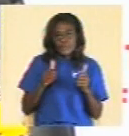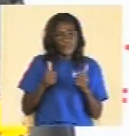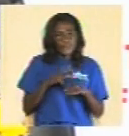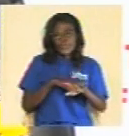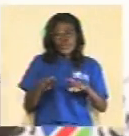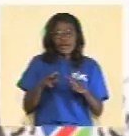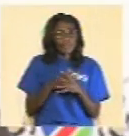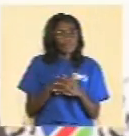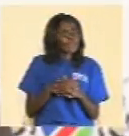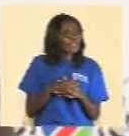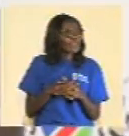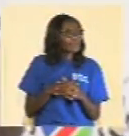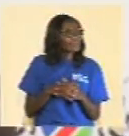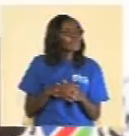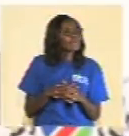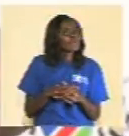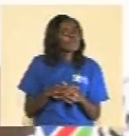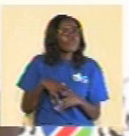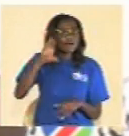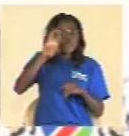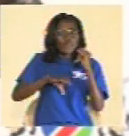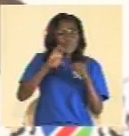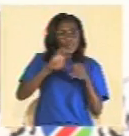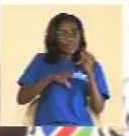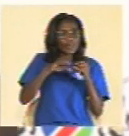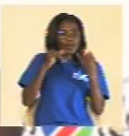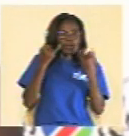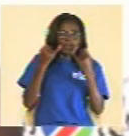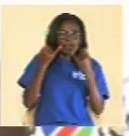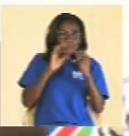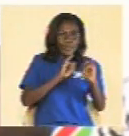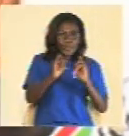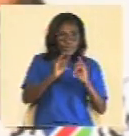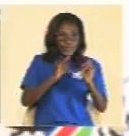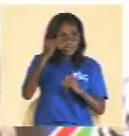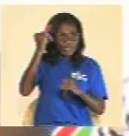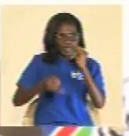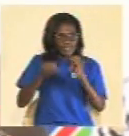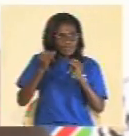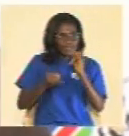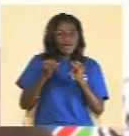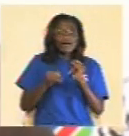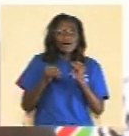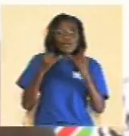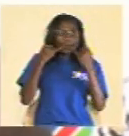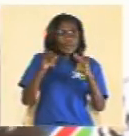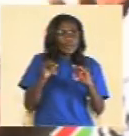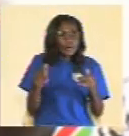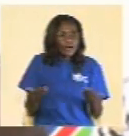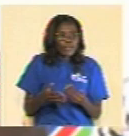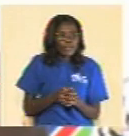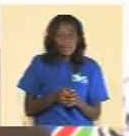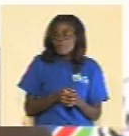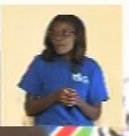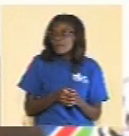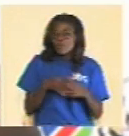ministry. Yeah. We are getting to the end of our interview. Sister, any last words to the audience out there? What would you want to